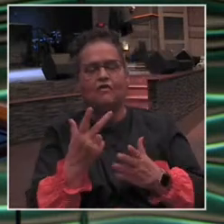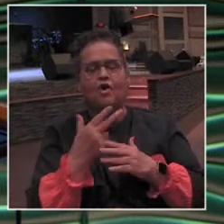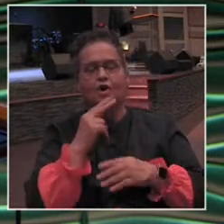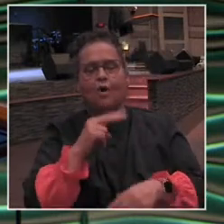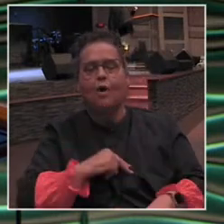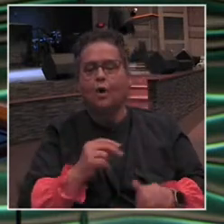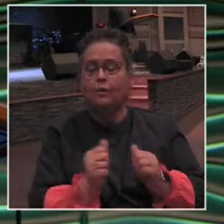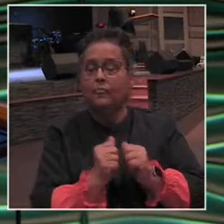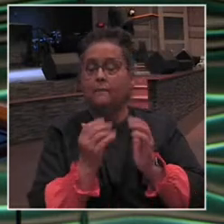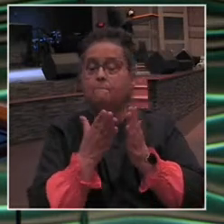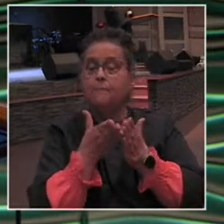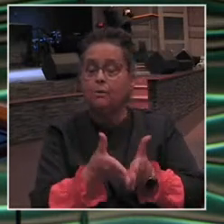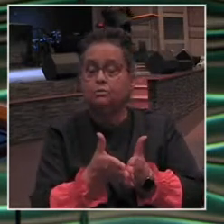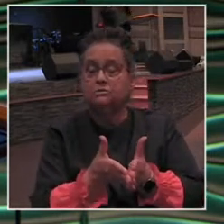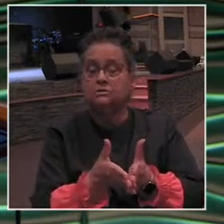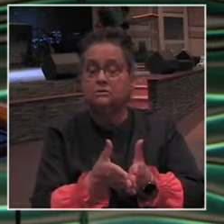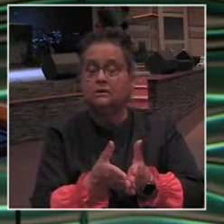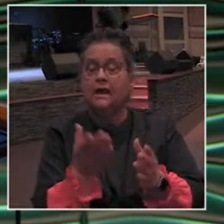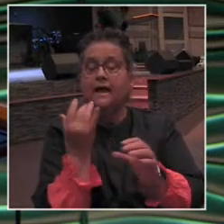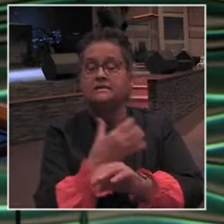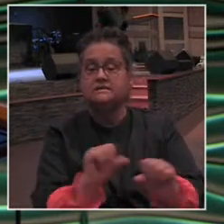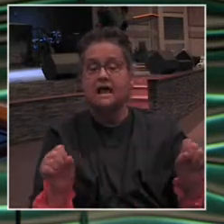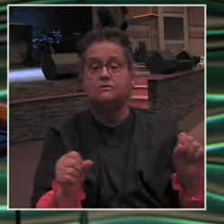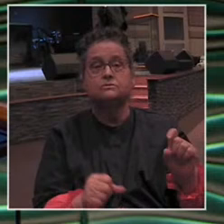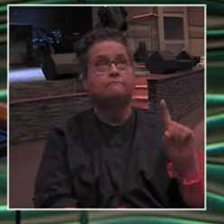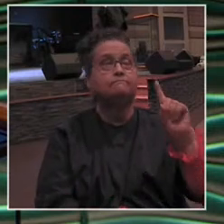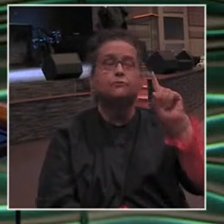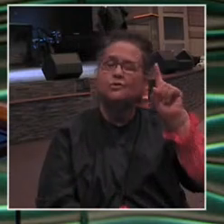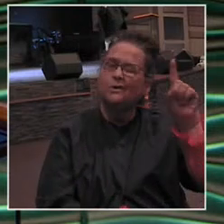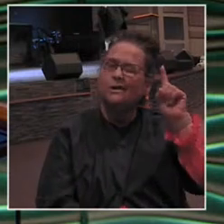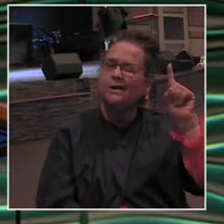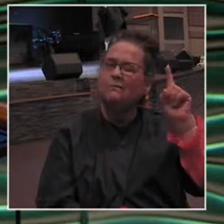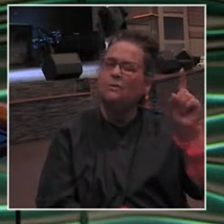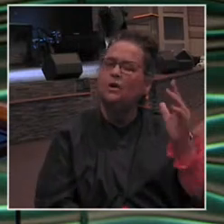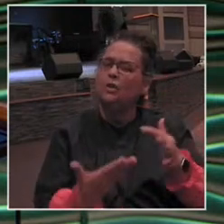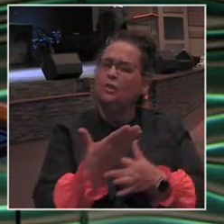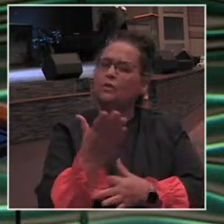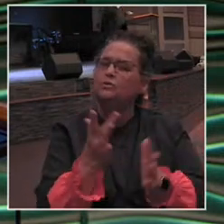and God provided salvation through him, through Jesus, for us.